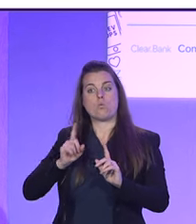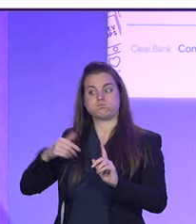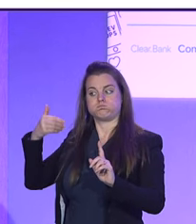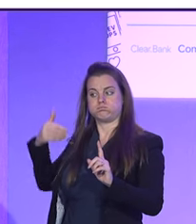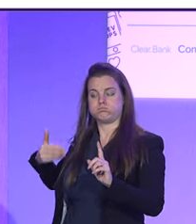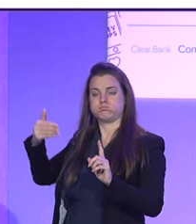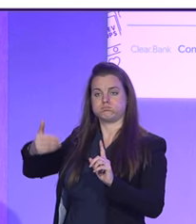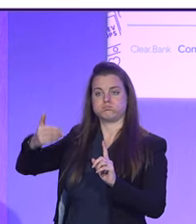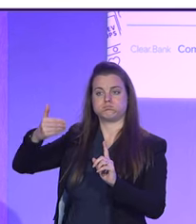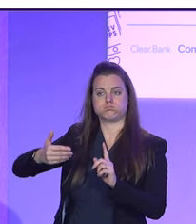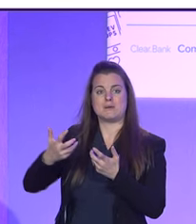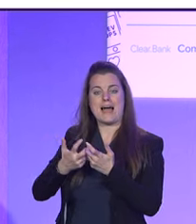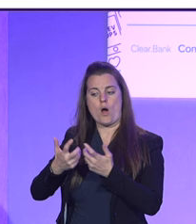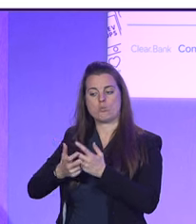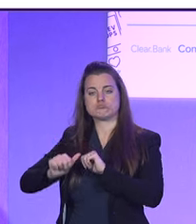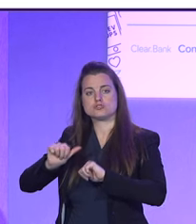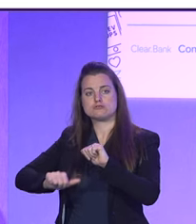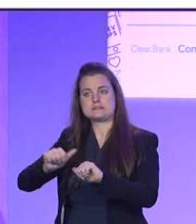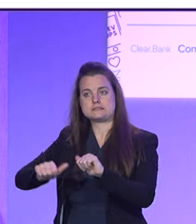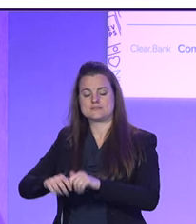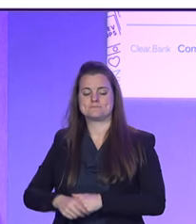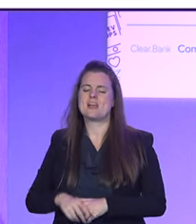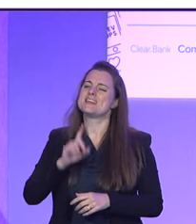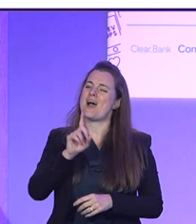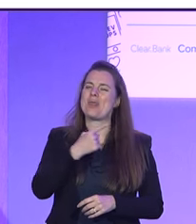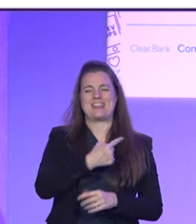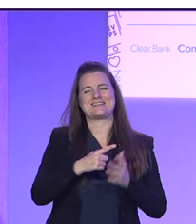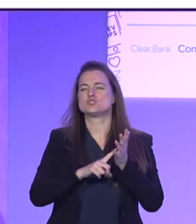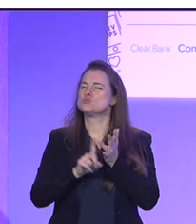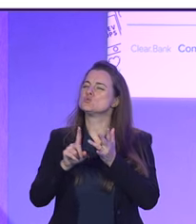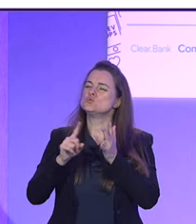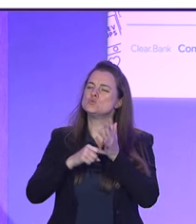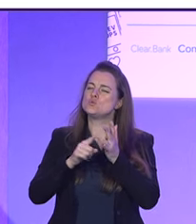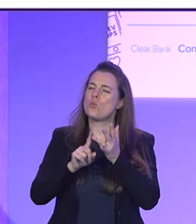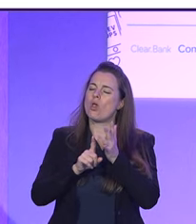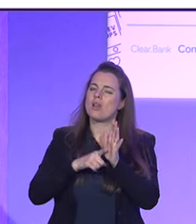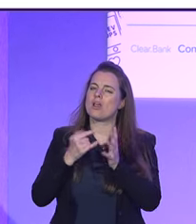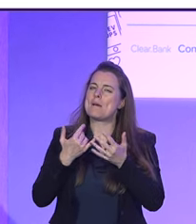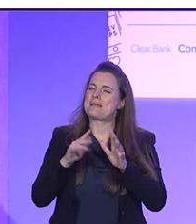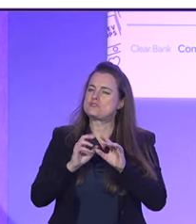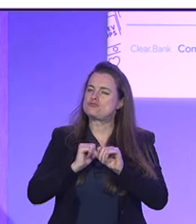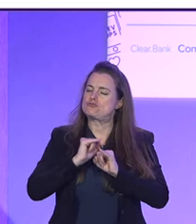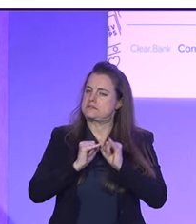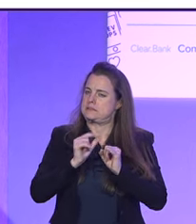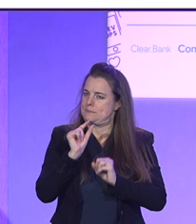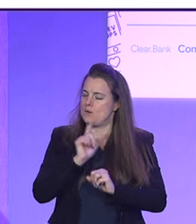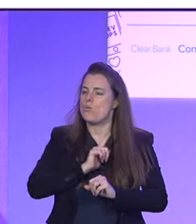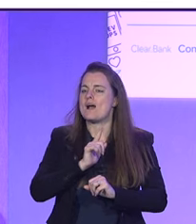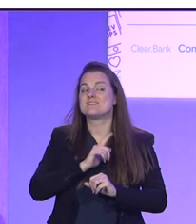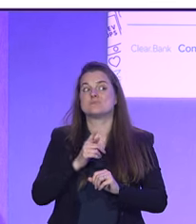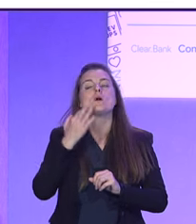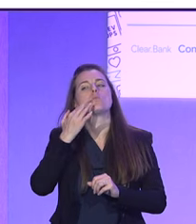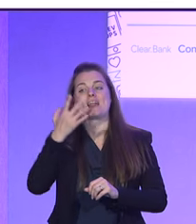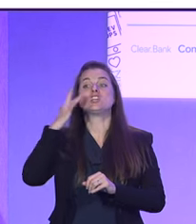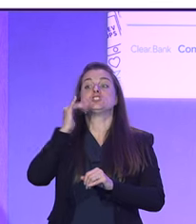carbon emission. This tool has been a little bit criticized because of two reasons. It doesn't take, at least when I checked